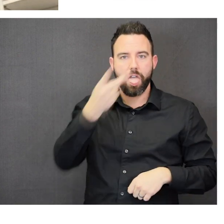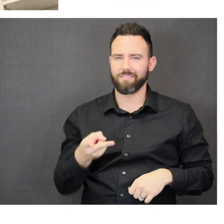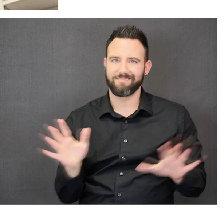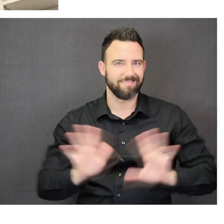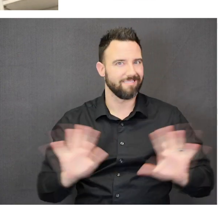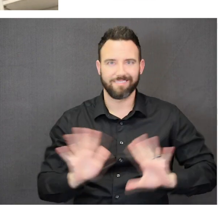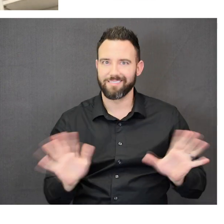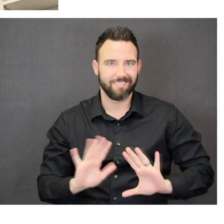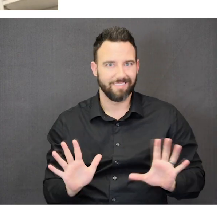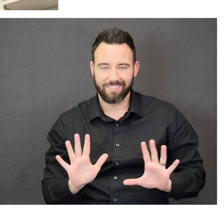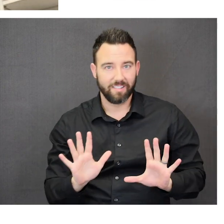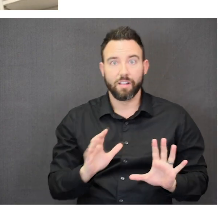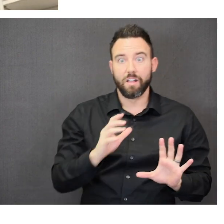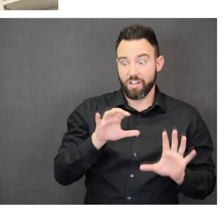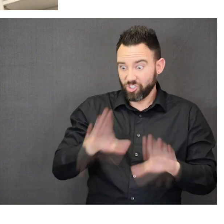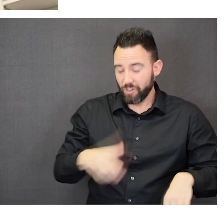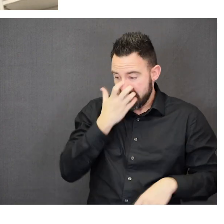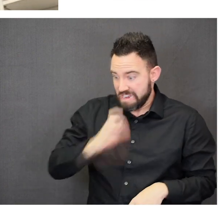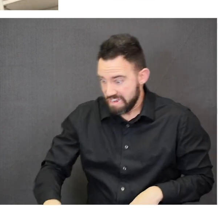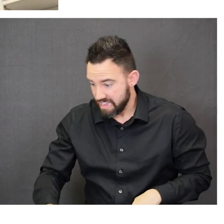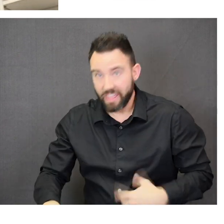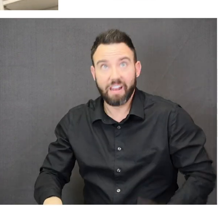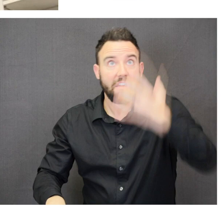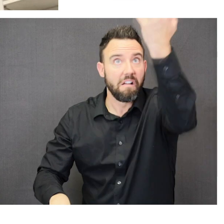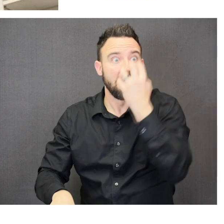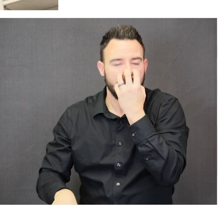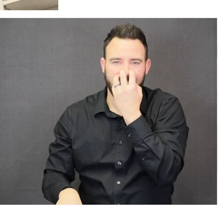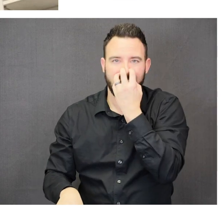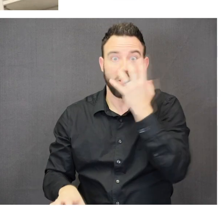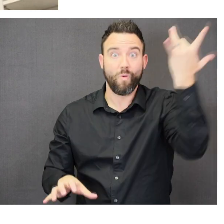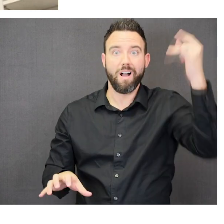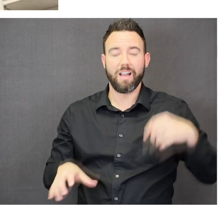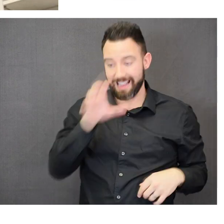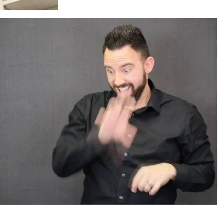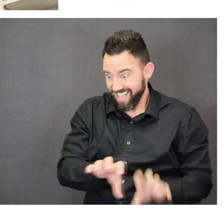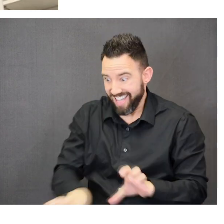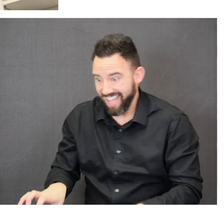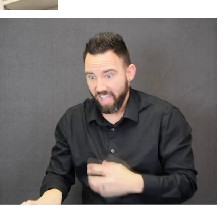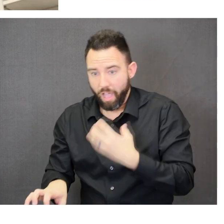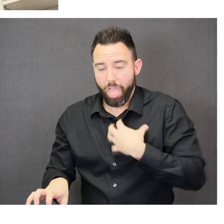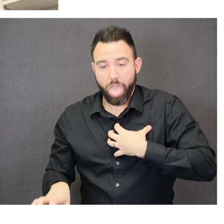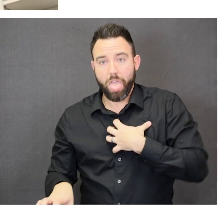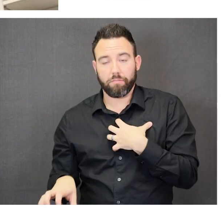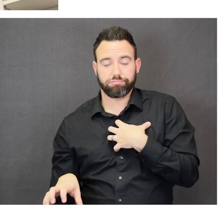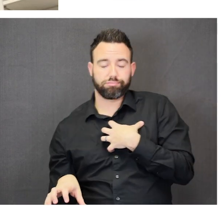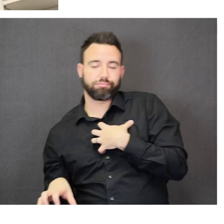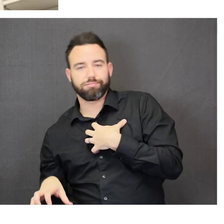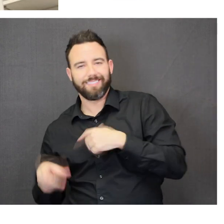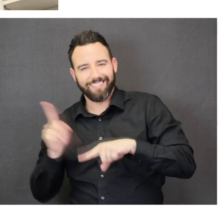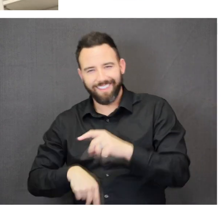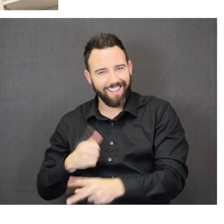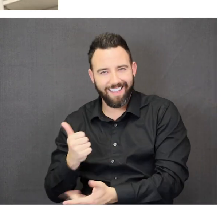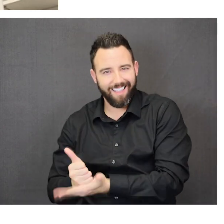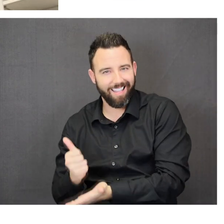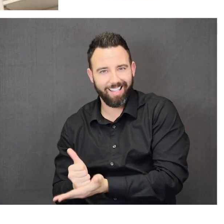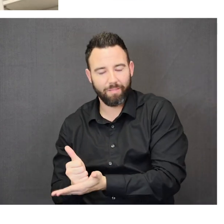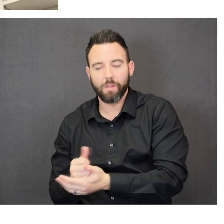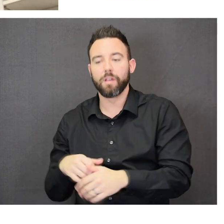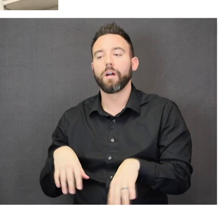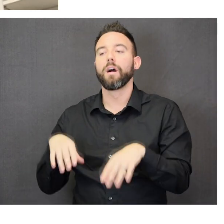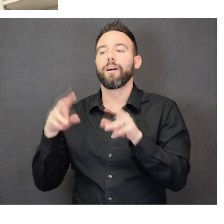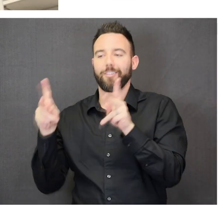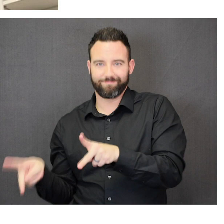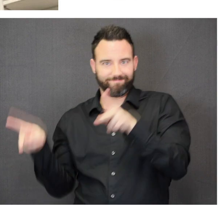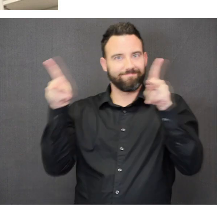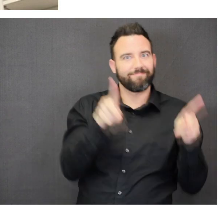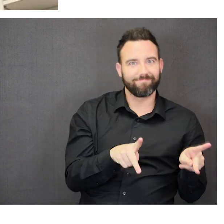principle applies here when you're talking about regulating what's going on in the home. So I have